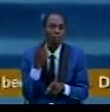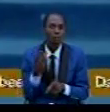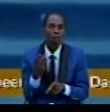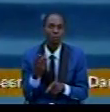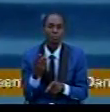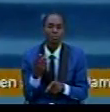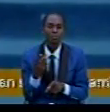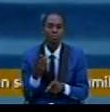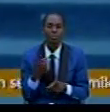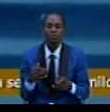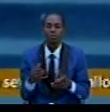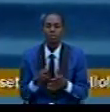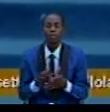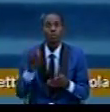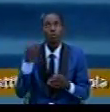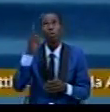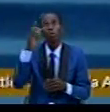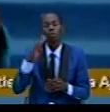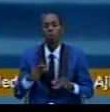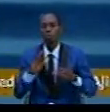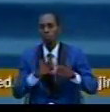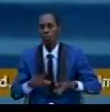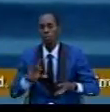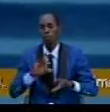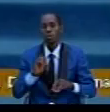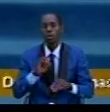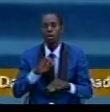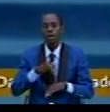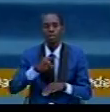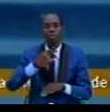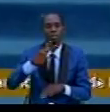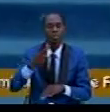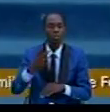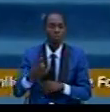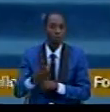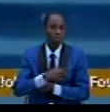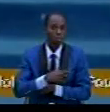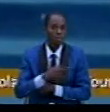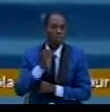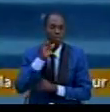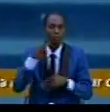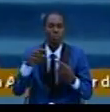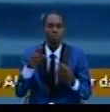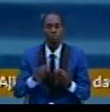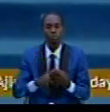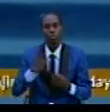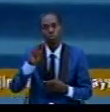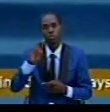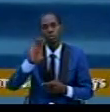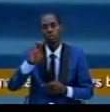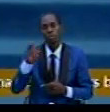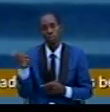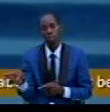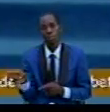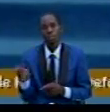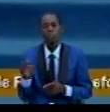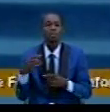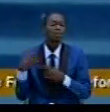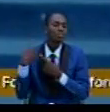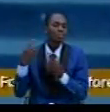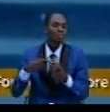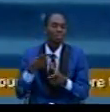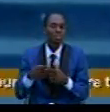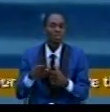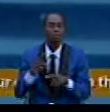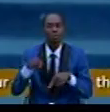not nothing. So when in the second day, so I went to UCH. Since then, I've been going to UCH. Thesis